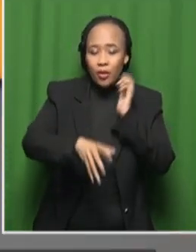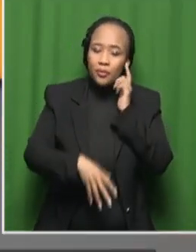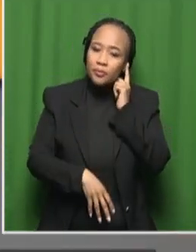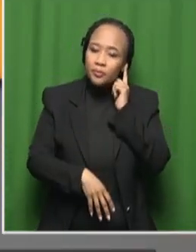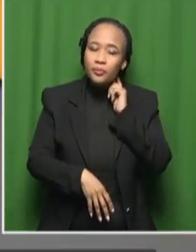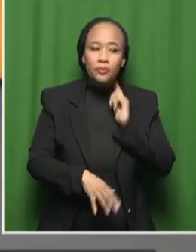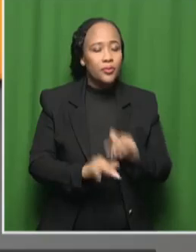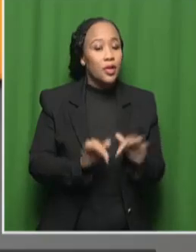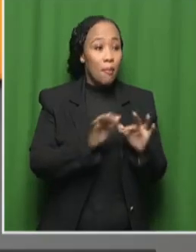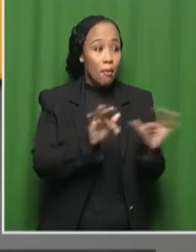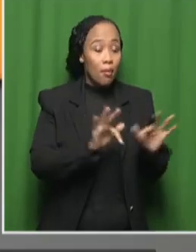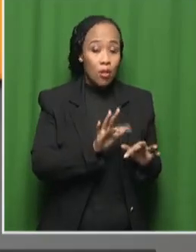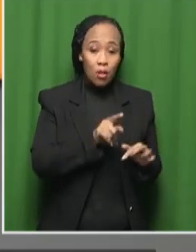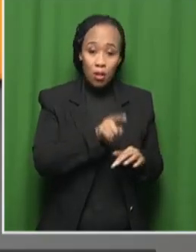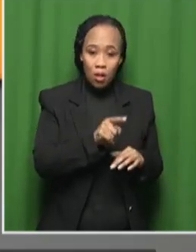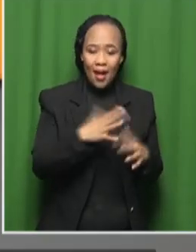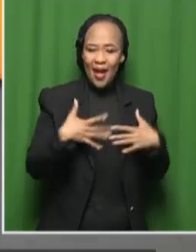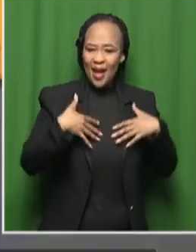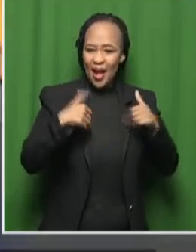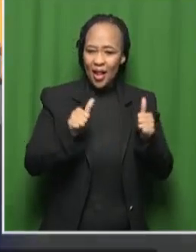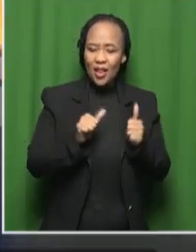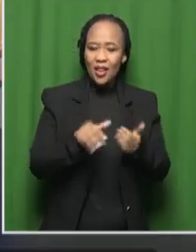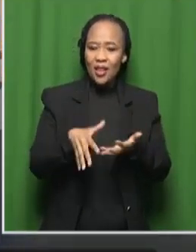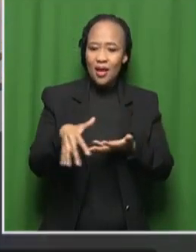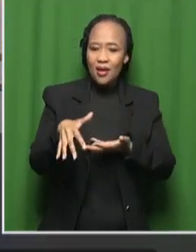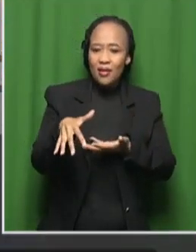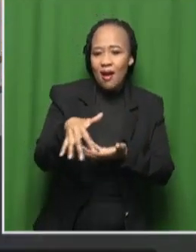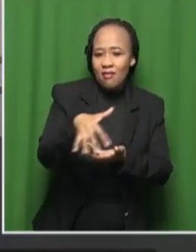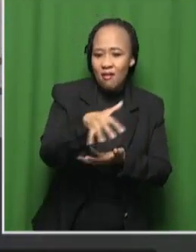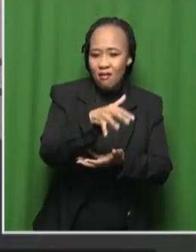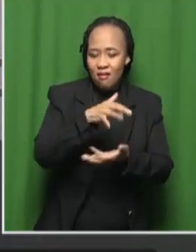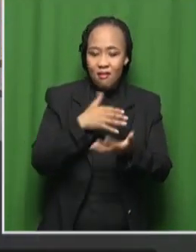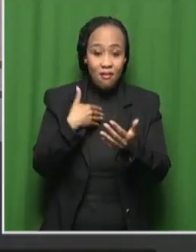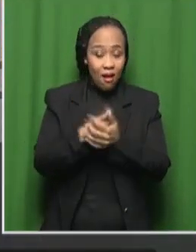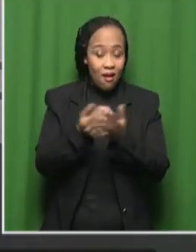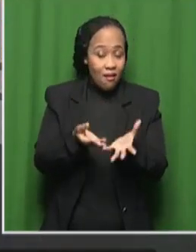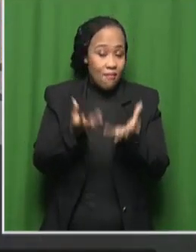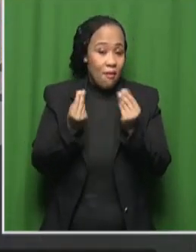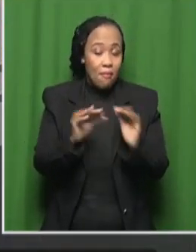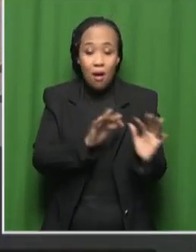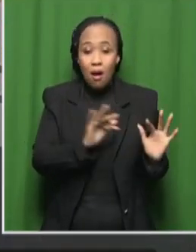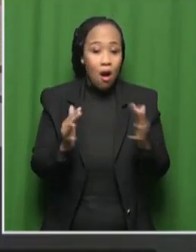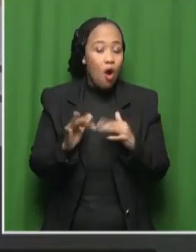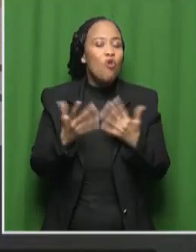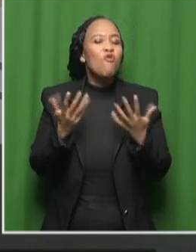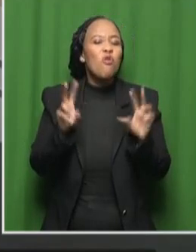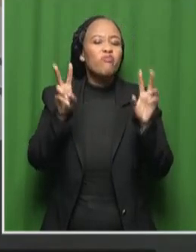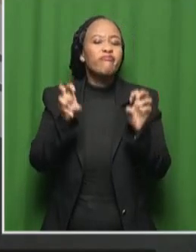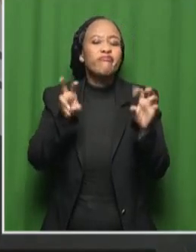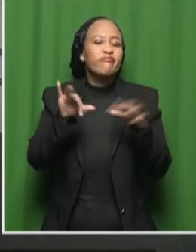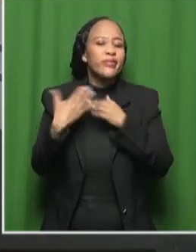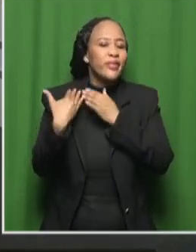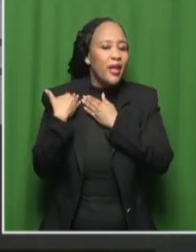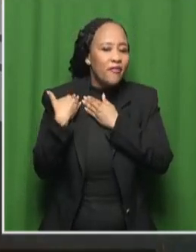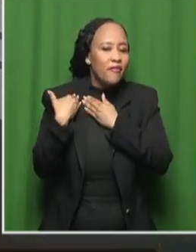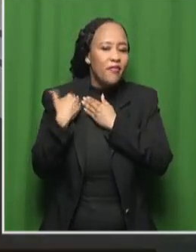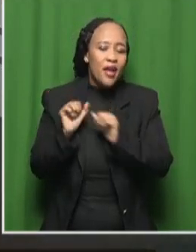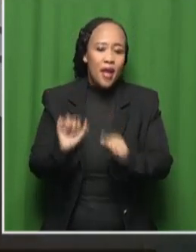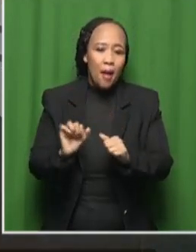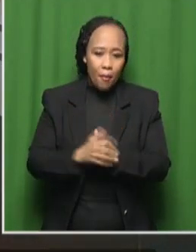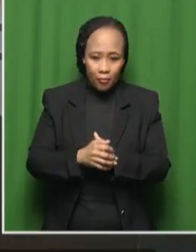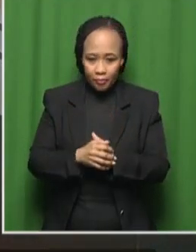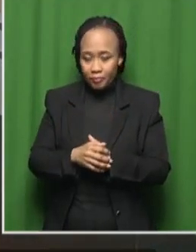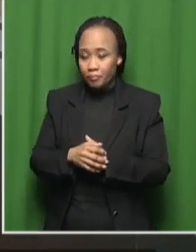access their health data anytime, anywhere, while maintaining the highest standards of safety and security? Absolutely. So we built this